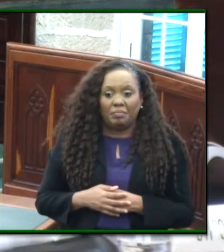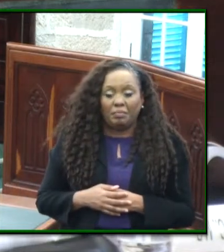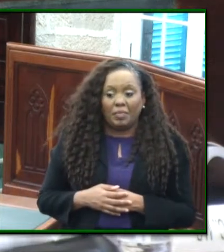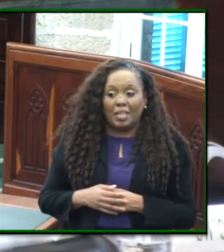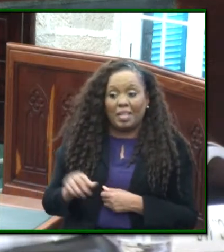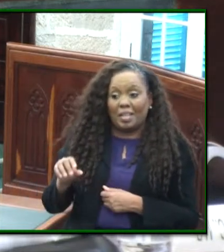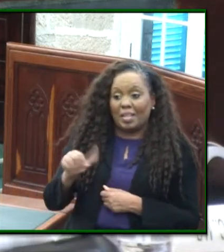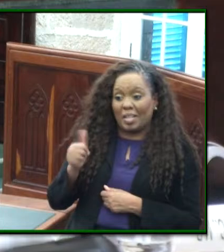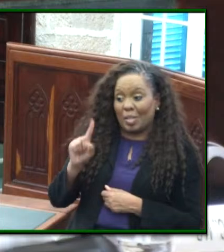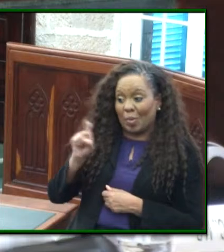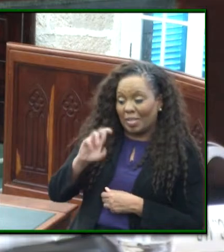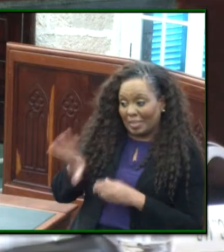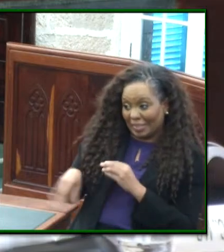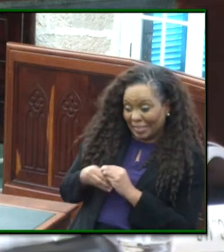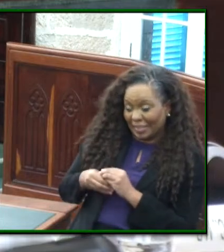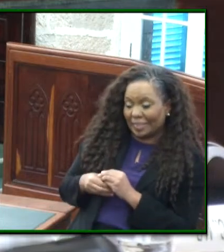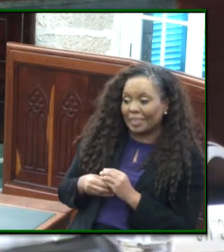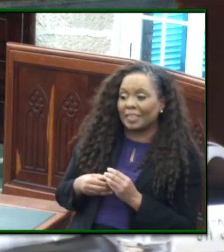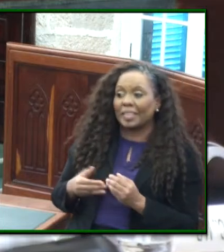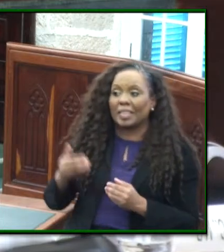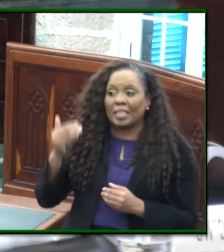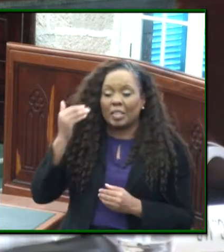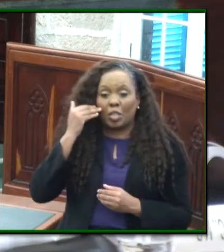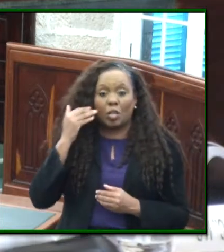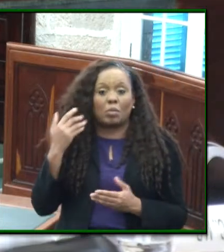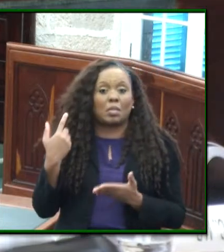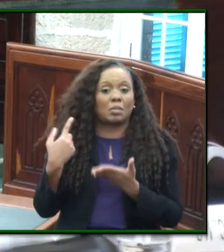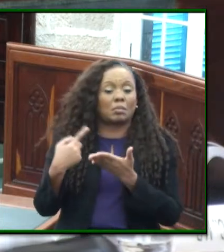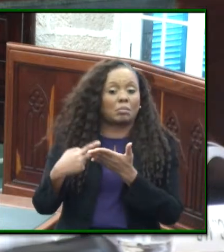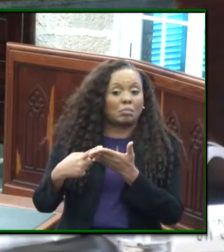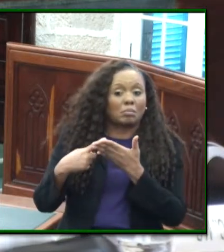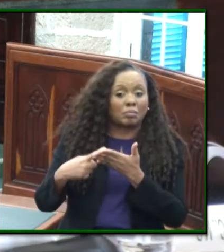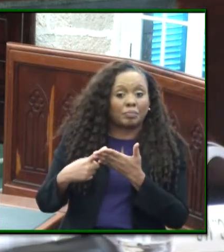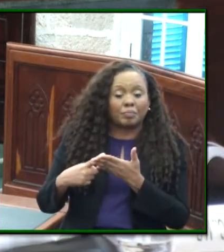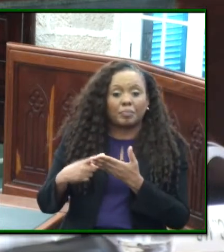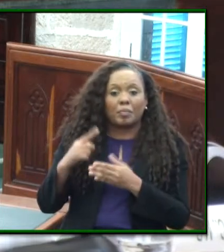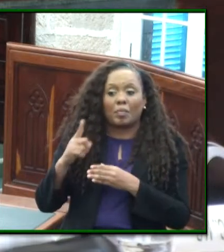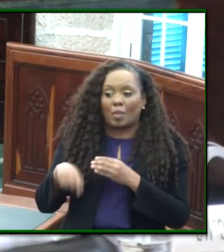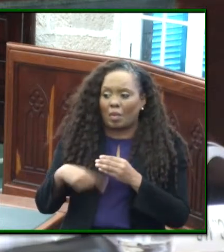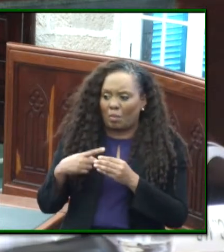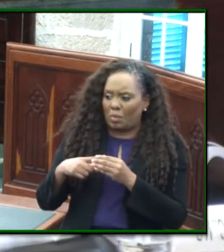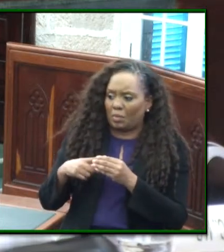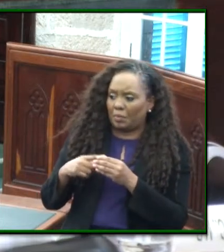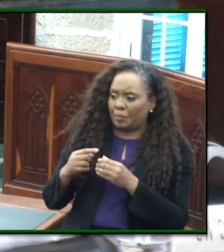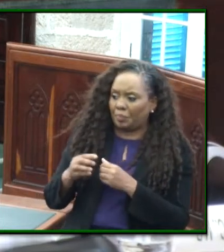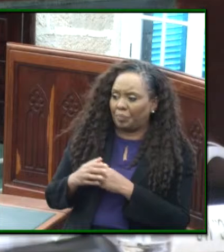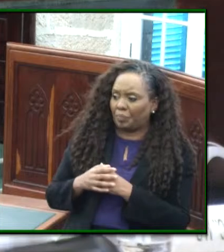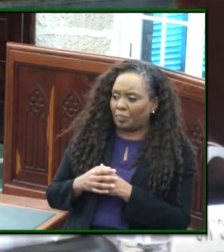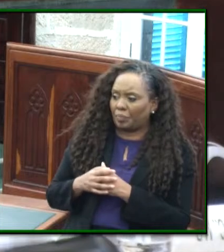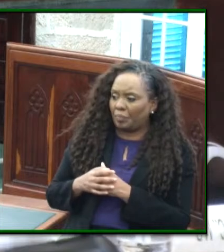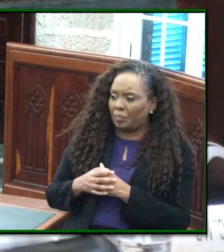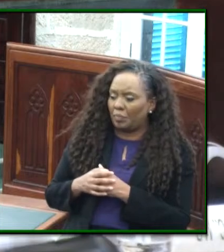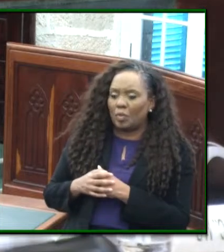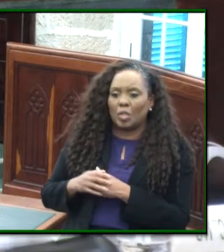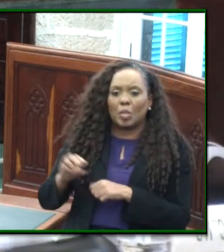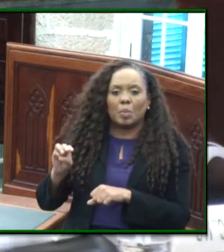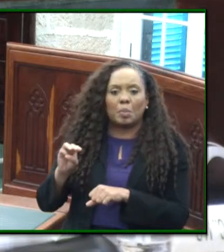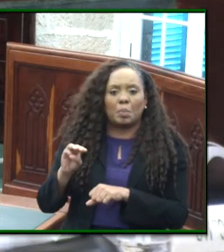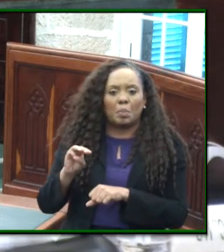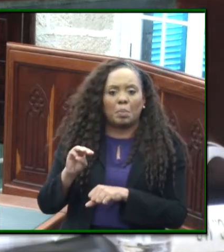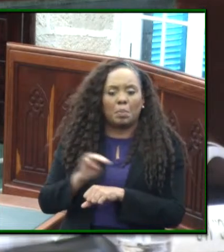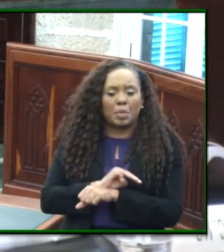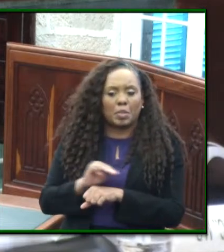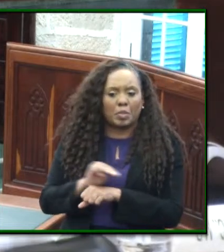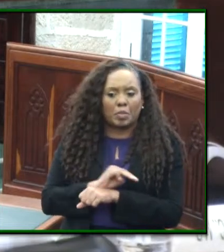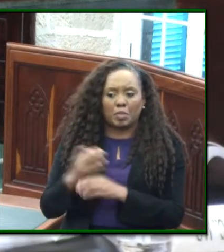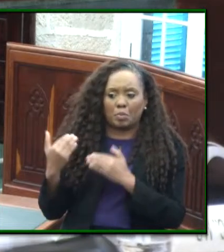would be, I know that we've had our discussions in relation to the surveillance assisting, certainly the Ministry of Transport and Works, to